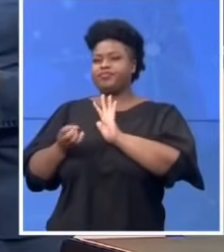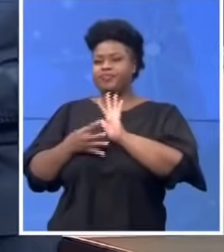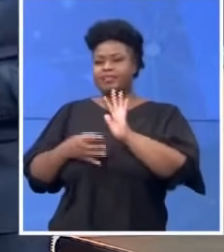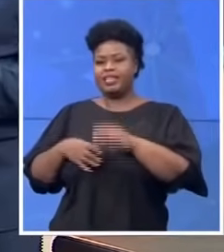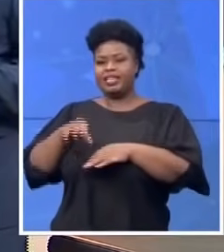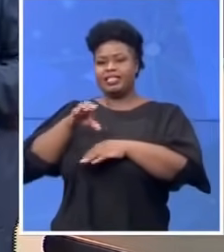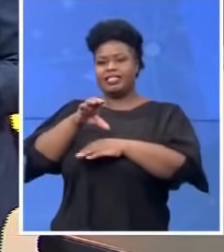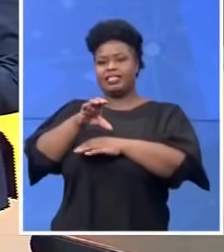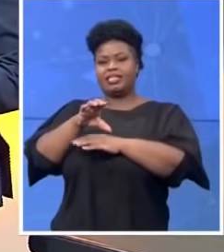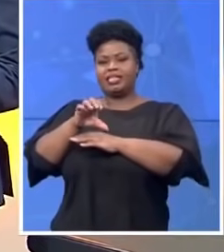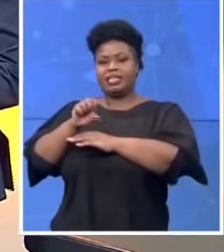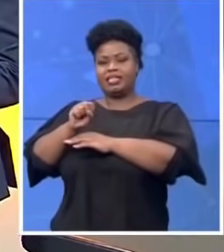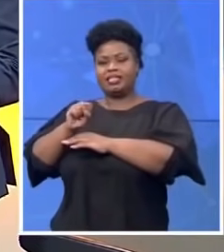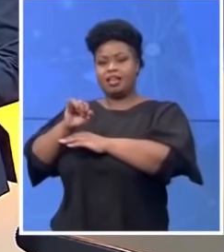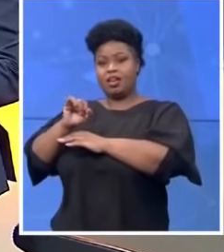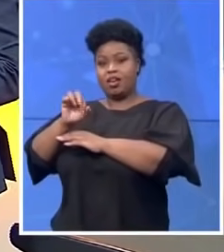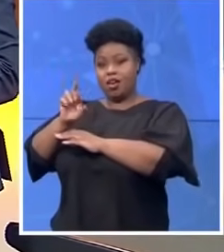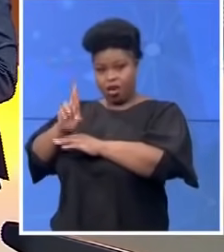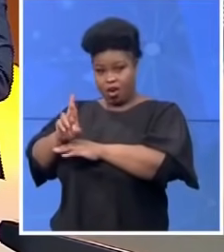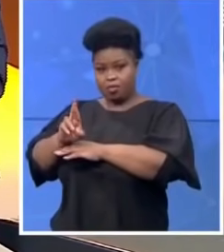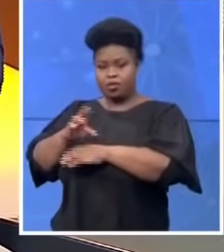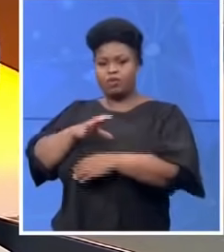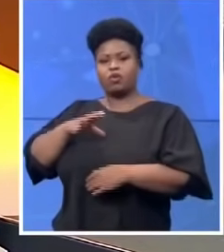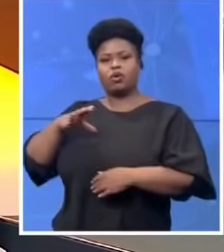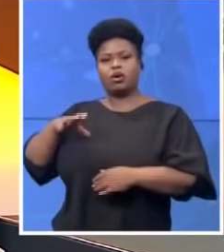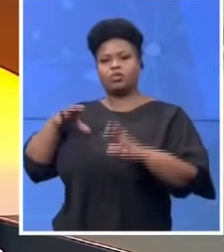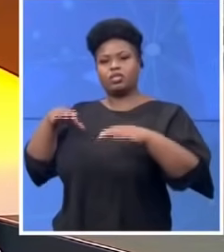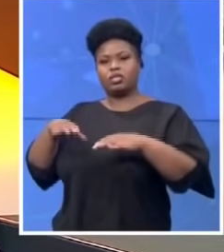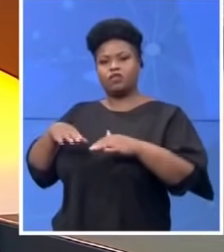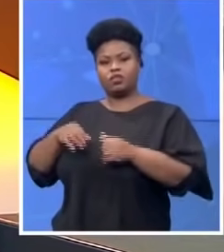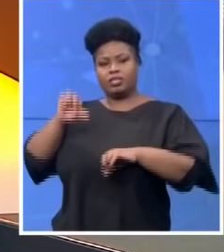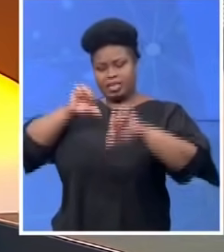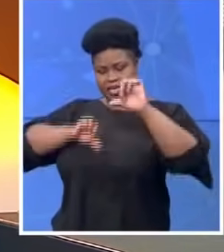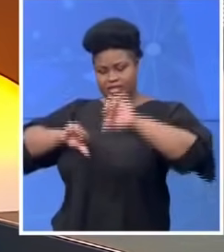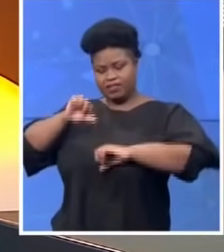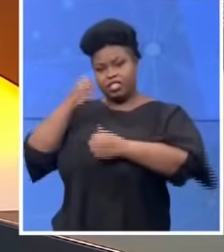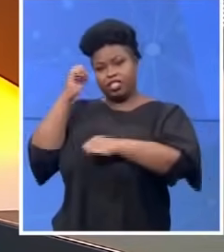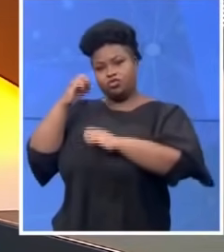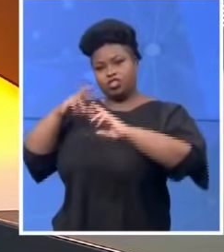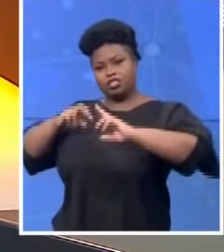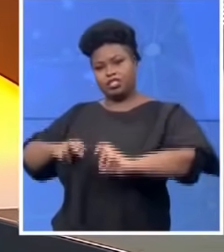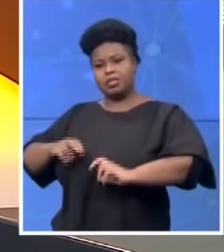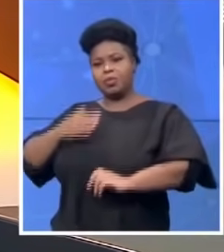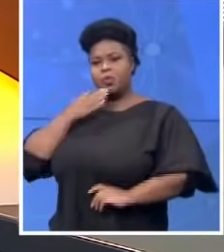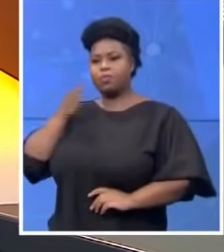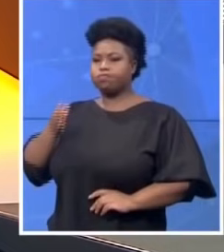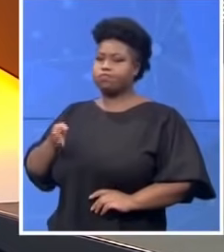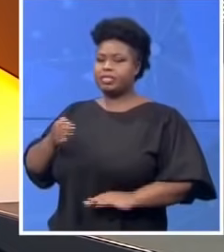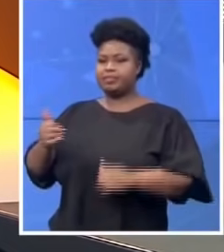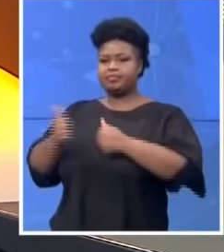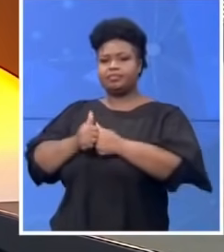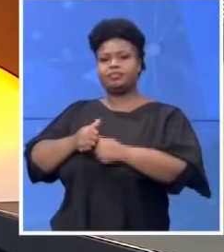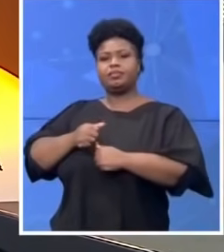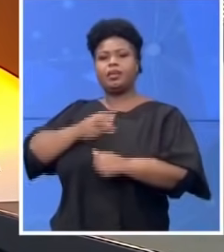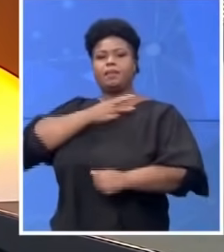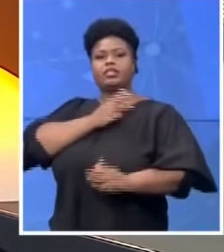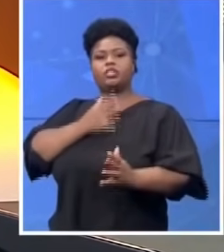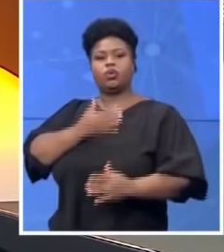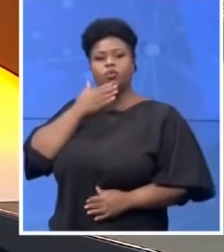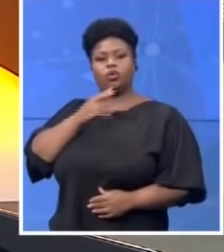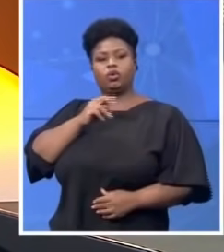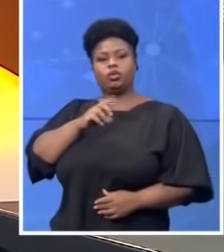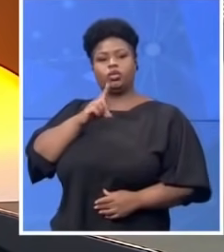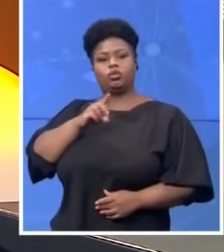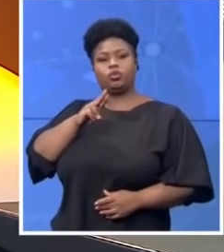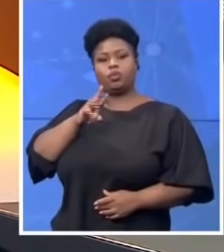Scientific and Industrial Research, and we're joined by the Strategic Partnership Manager, Dr. Ndumiso Cingo. Thank you so much indeed for joining us. Welcome to the